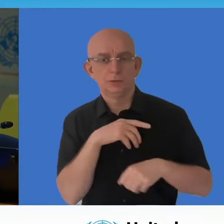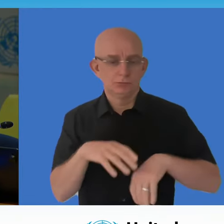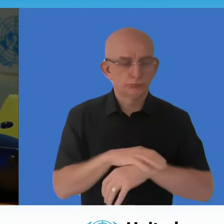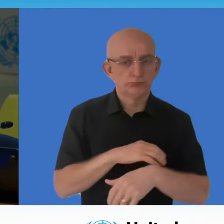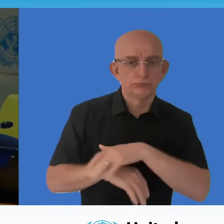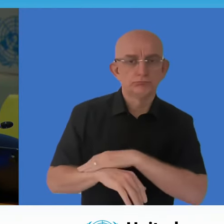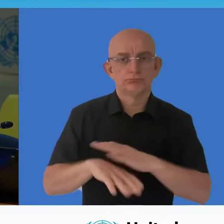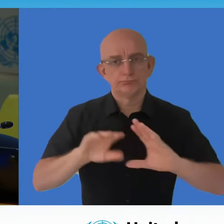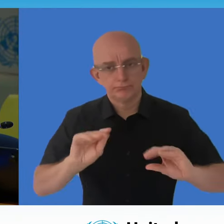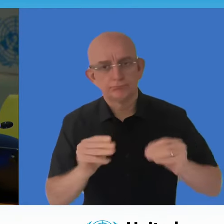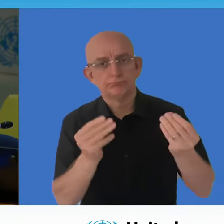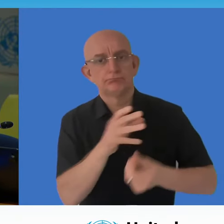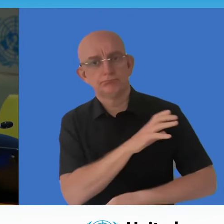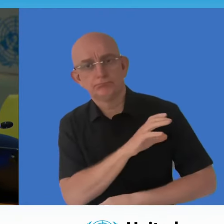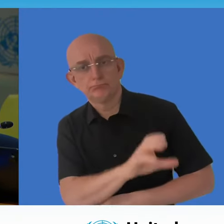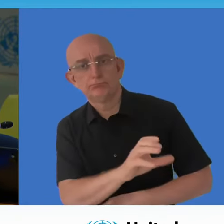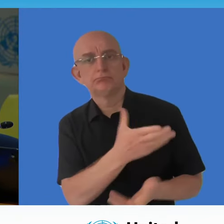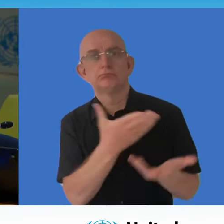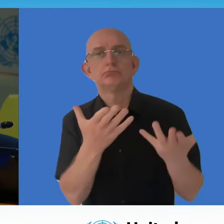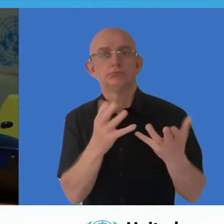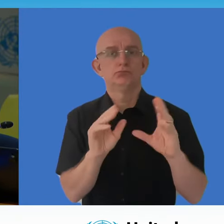Congo.